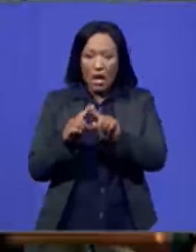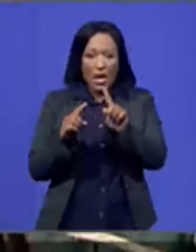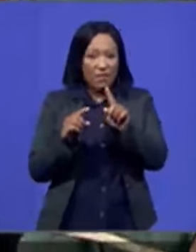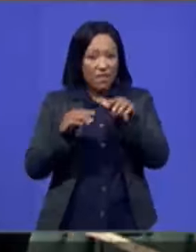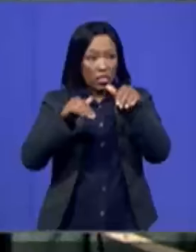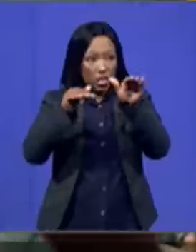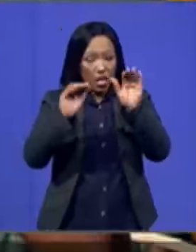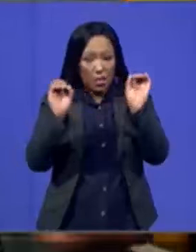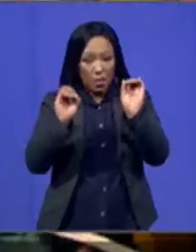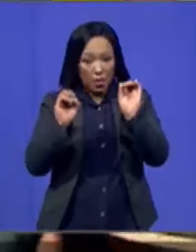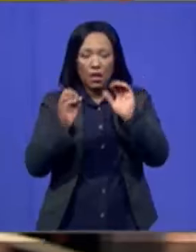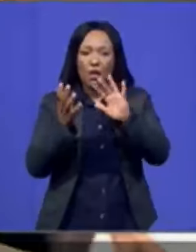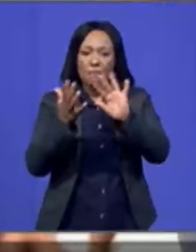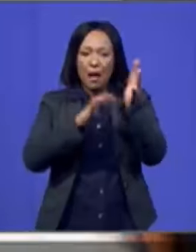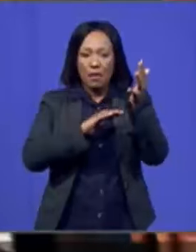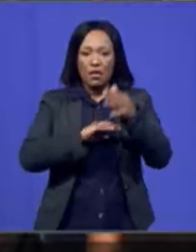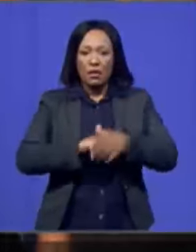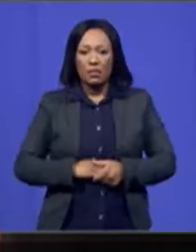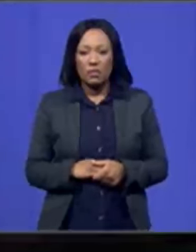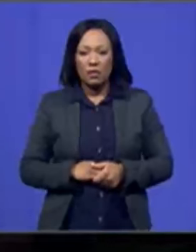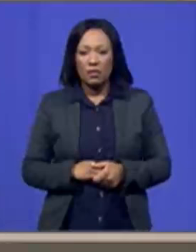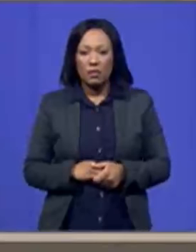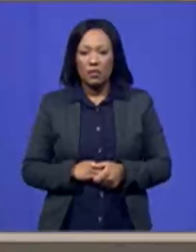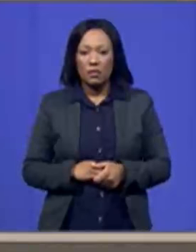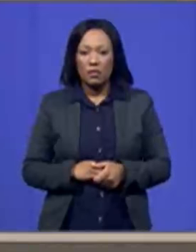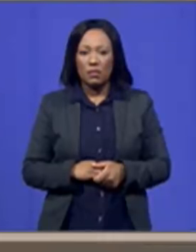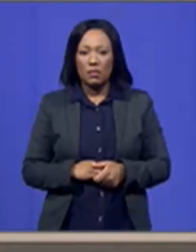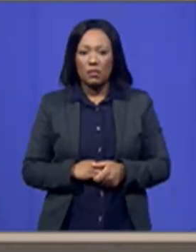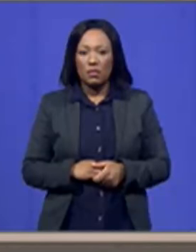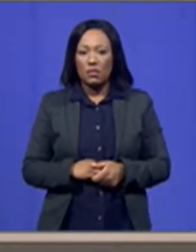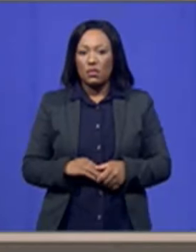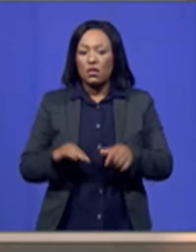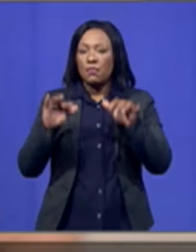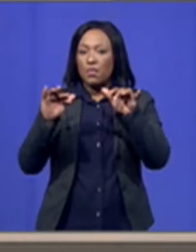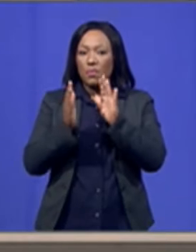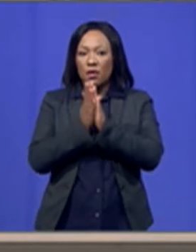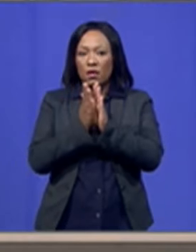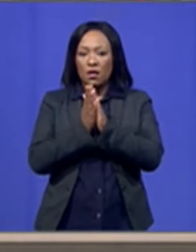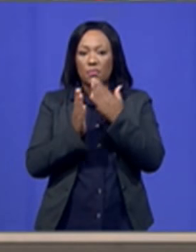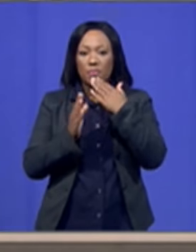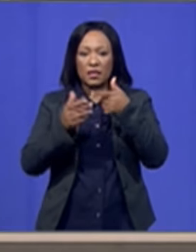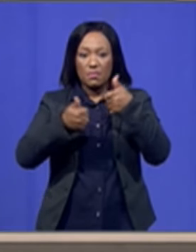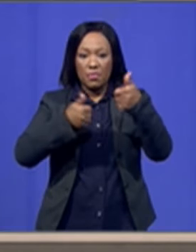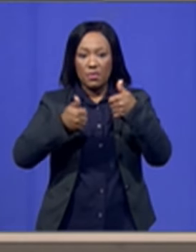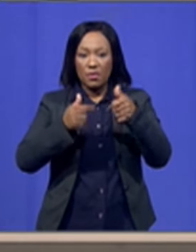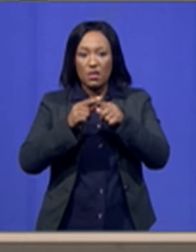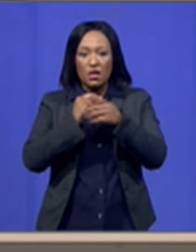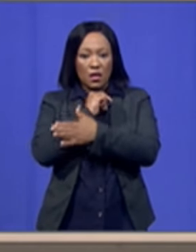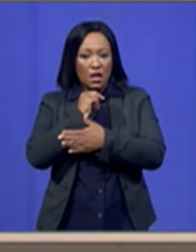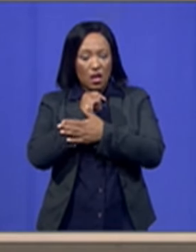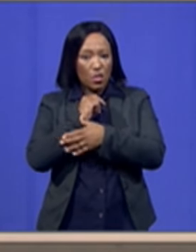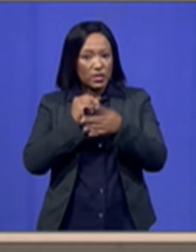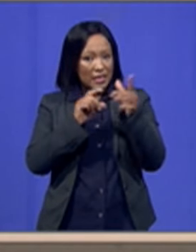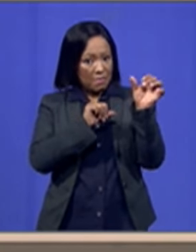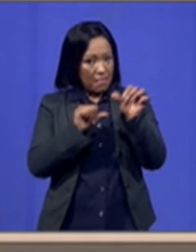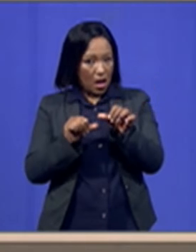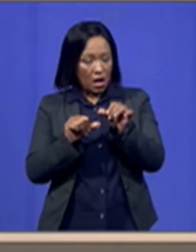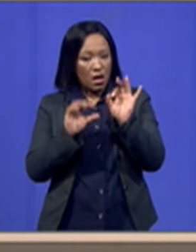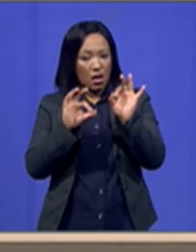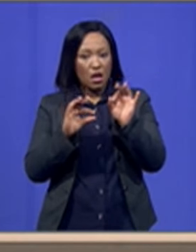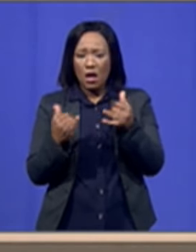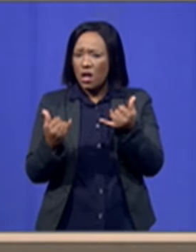ho sa bola. Please, guys, go back home so that we start everything afresh and you will come back to our countries in a proper way. Because right now, as it